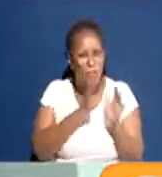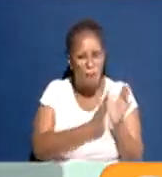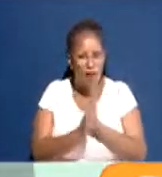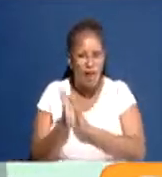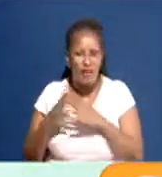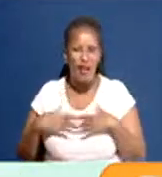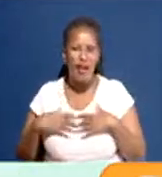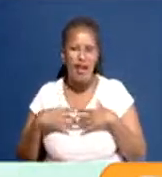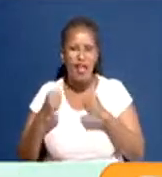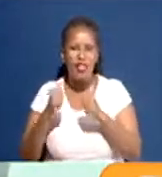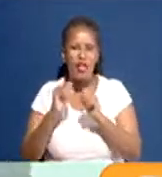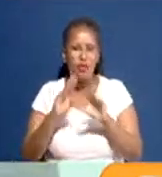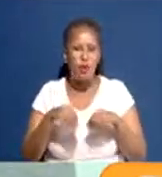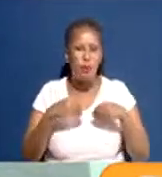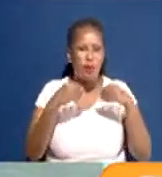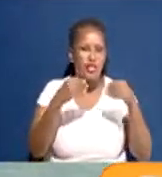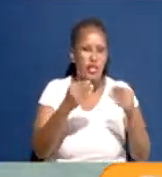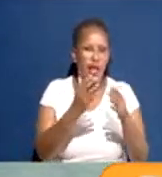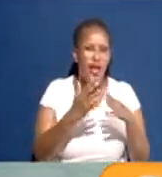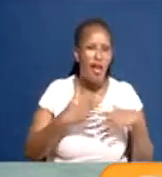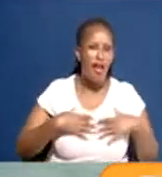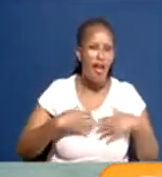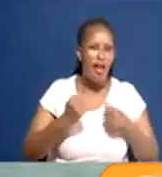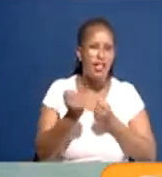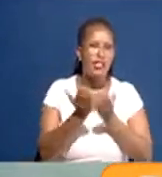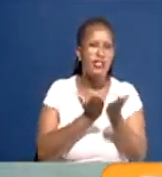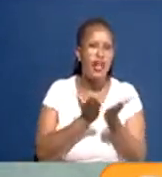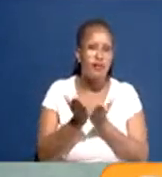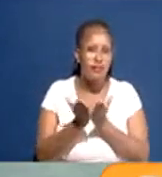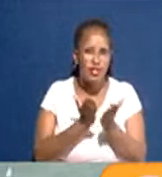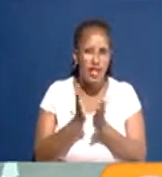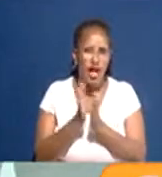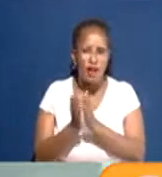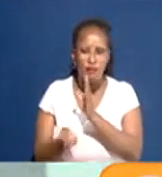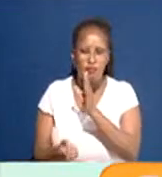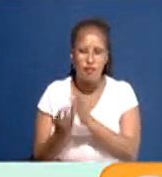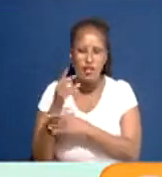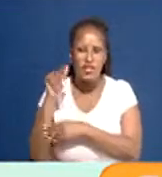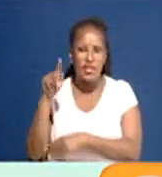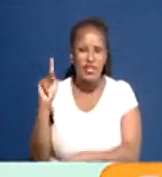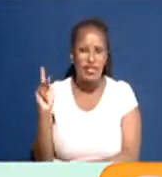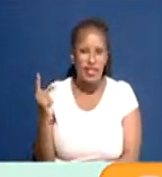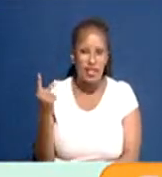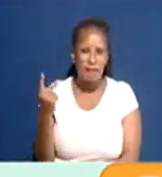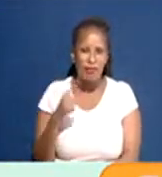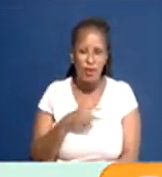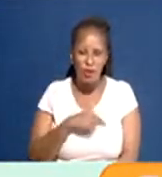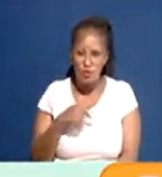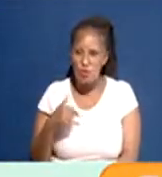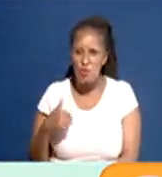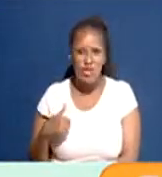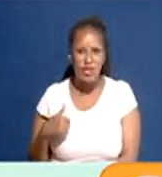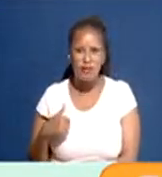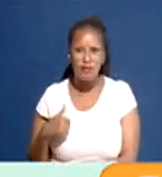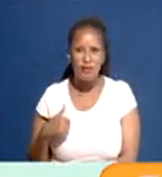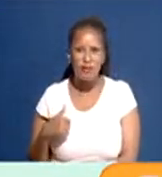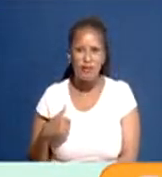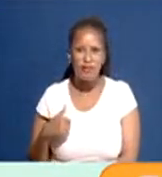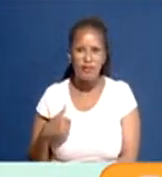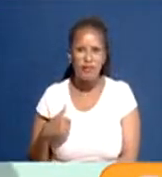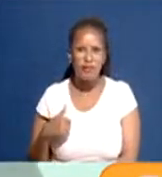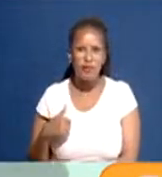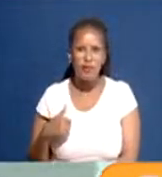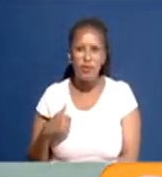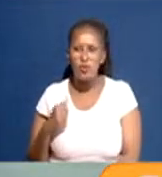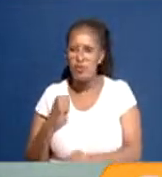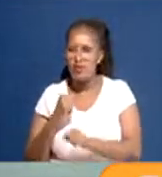the delivery of our health products in Kenya. We are not going to go the